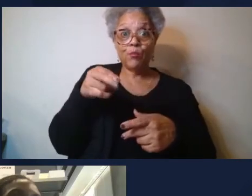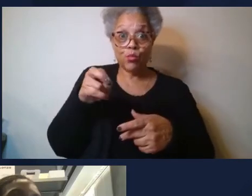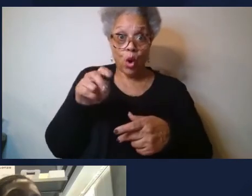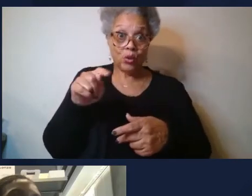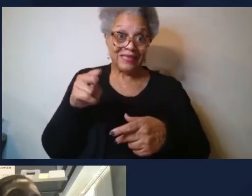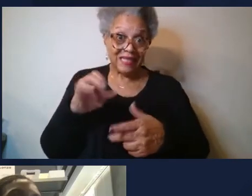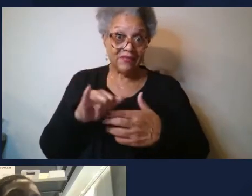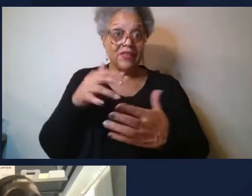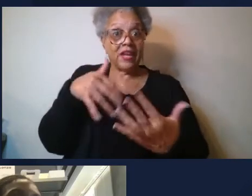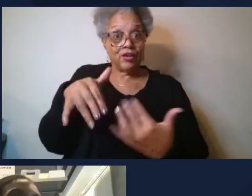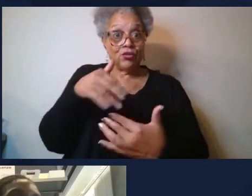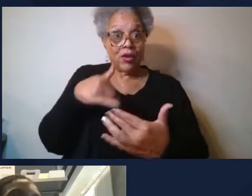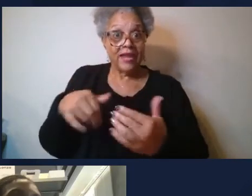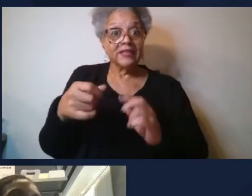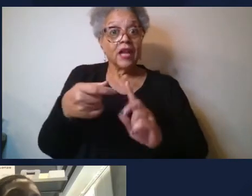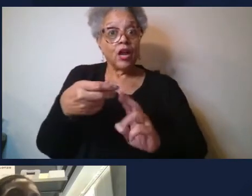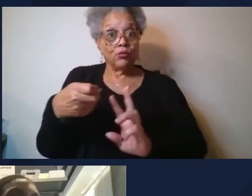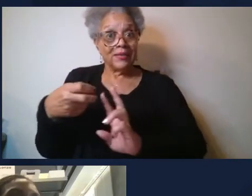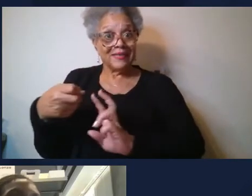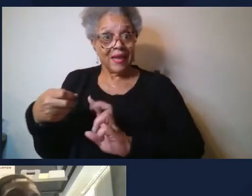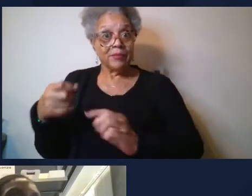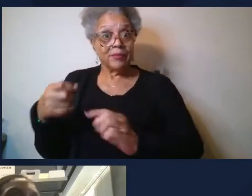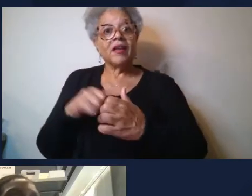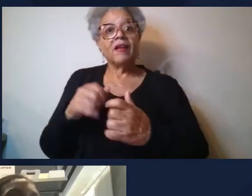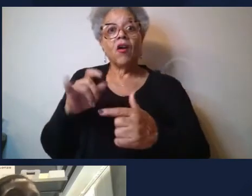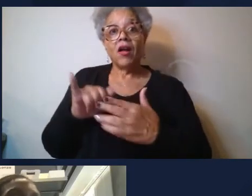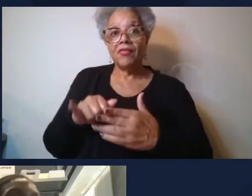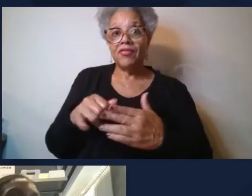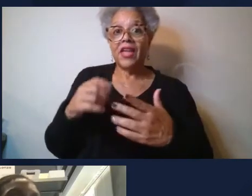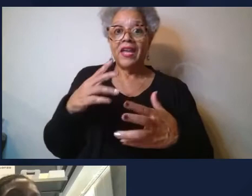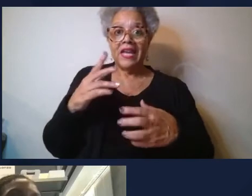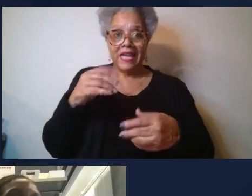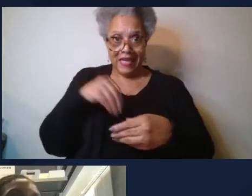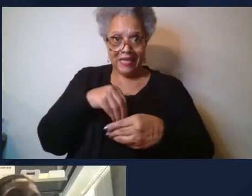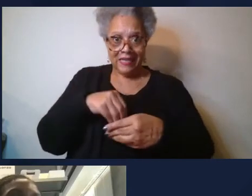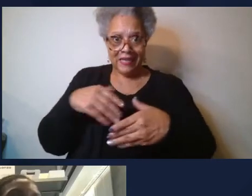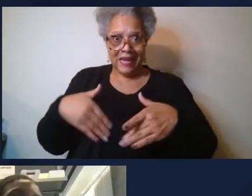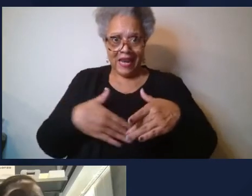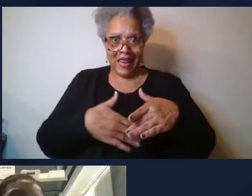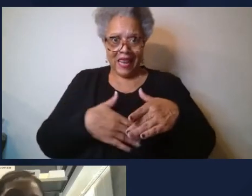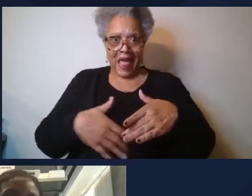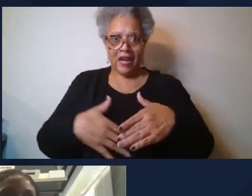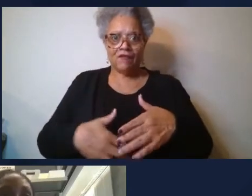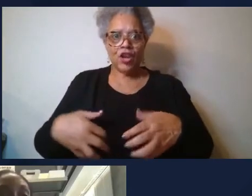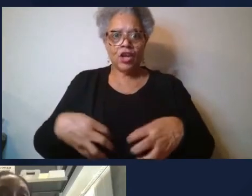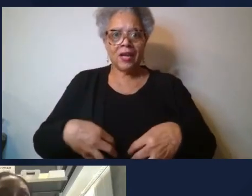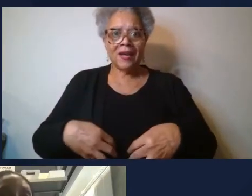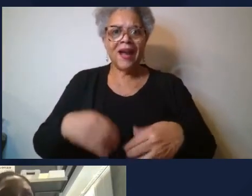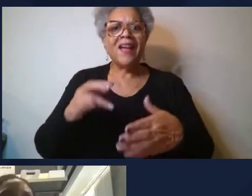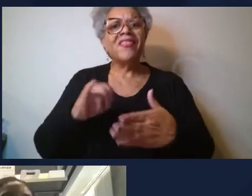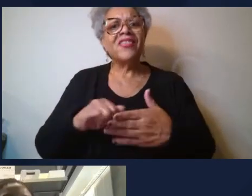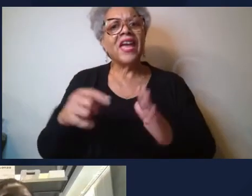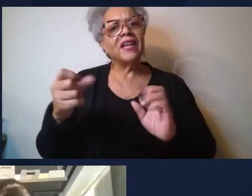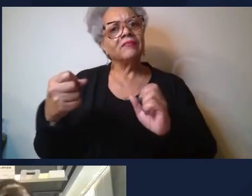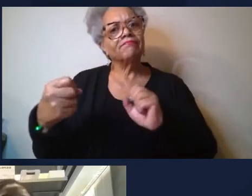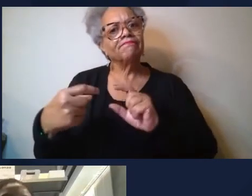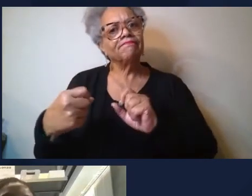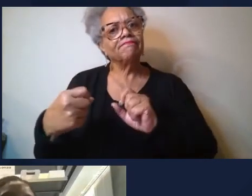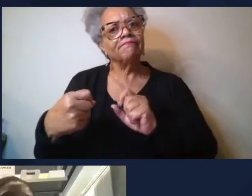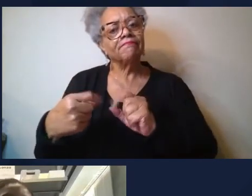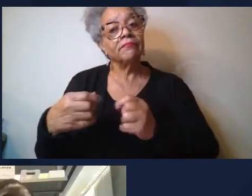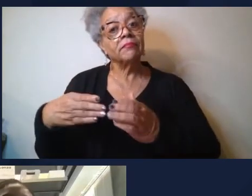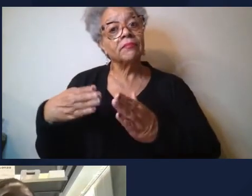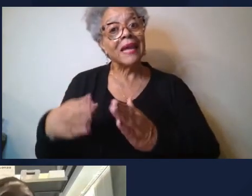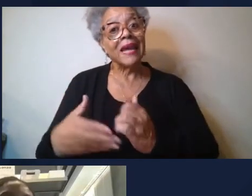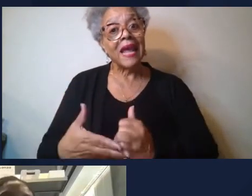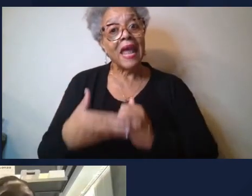a receptor that's on the epithelial lining of your gut. And that helps, that signaling pathway helps to